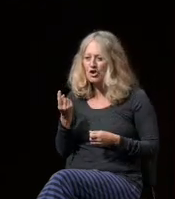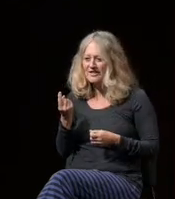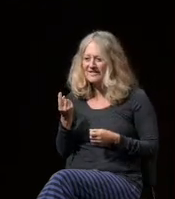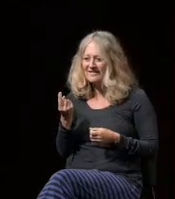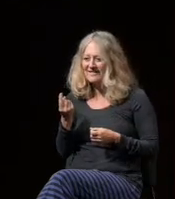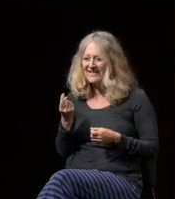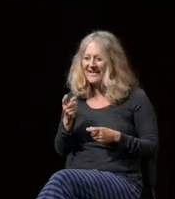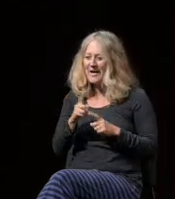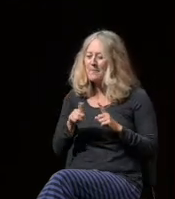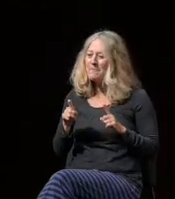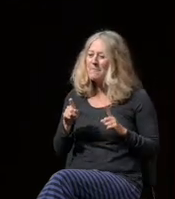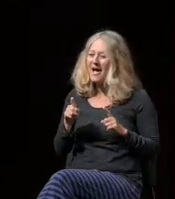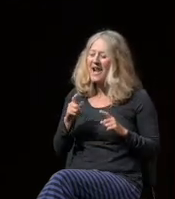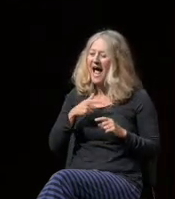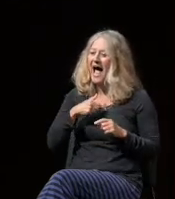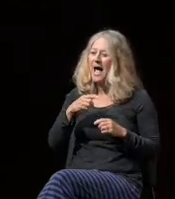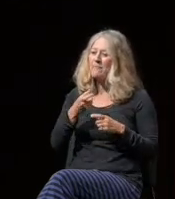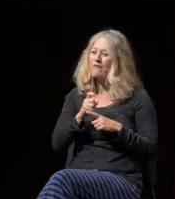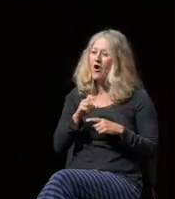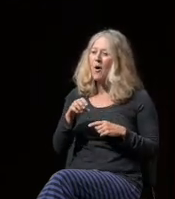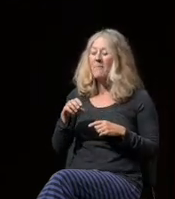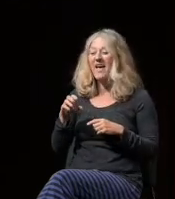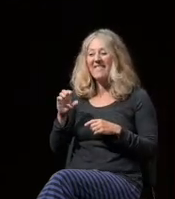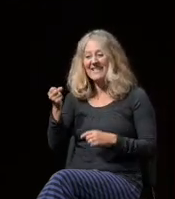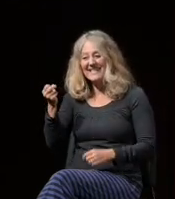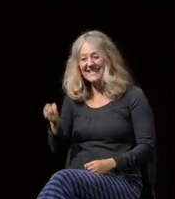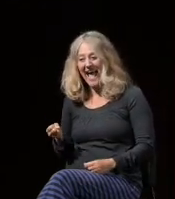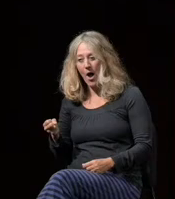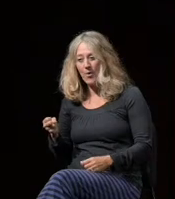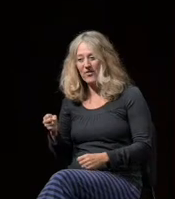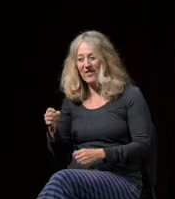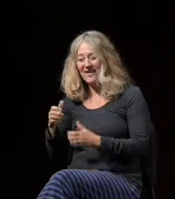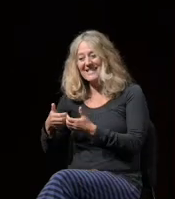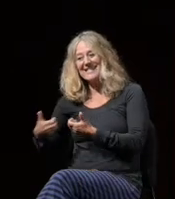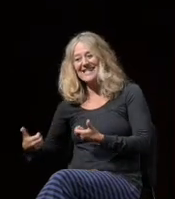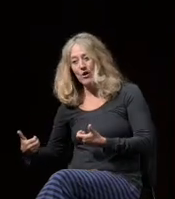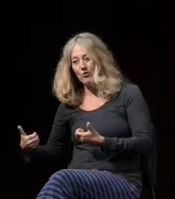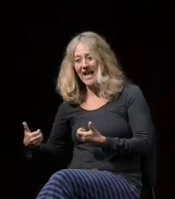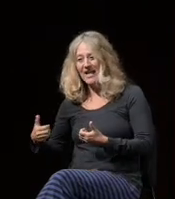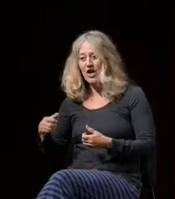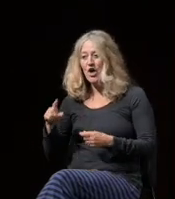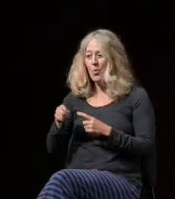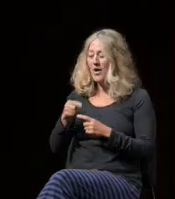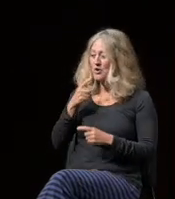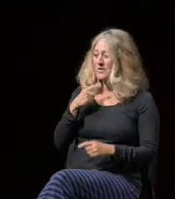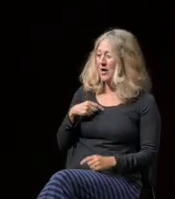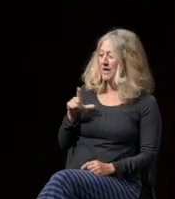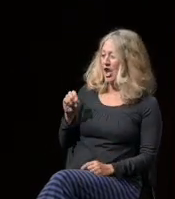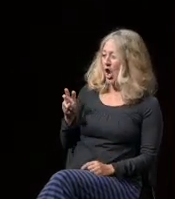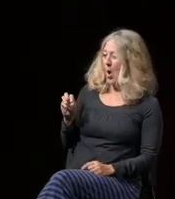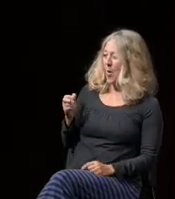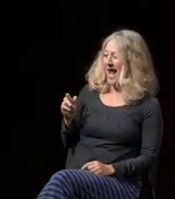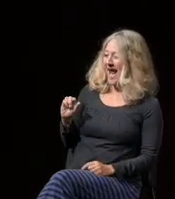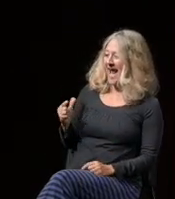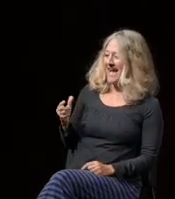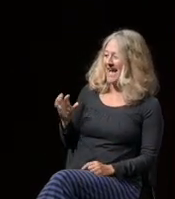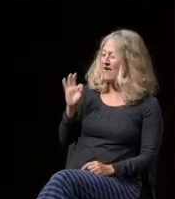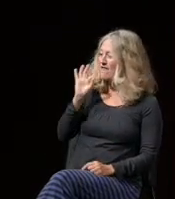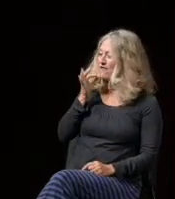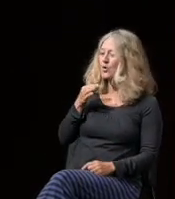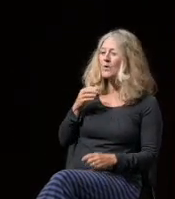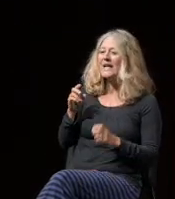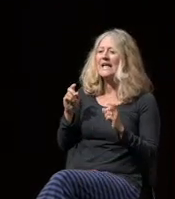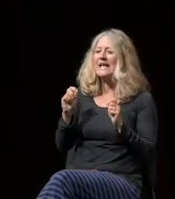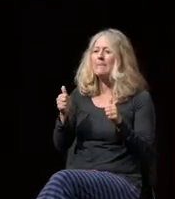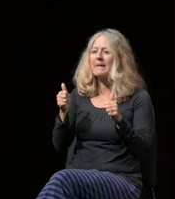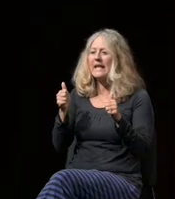I'm from the segregated South. And so when you say low-hanging fruit to me, it immediately strikes up